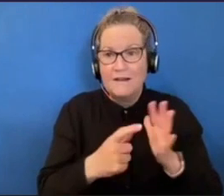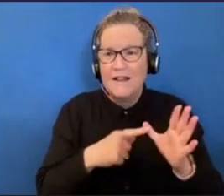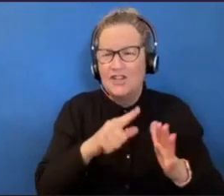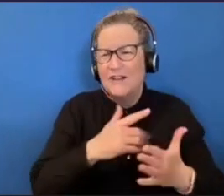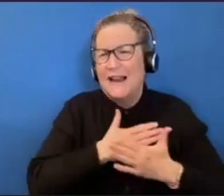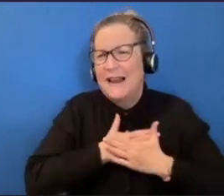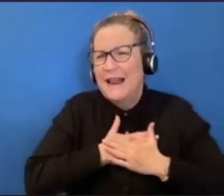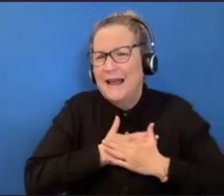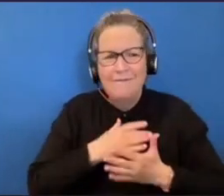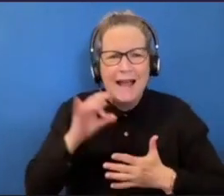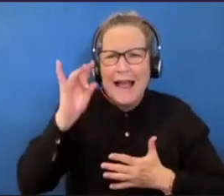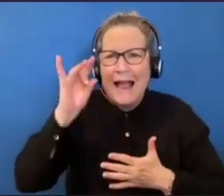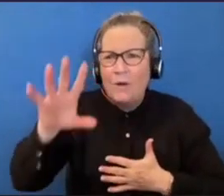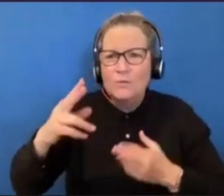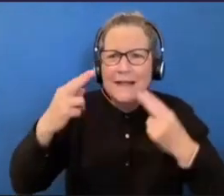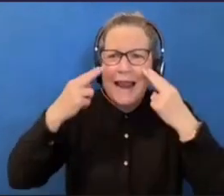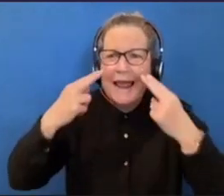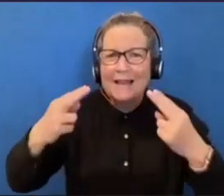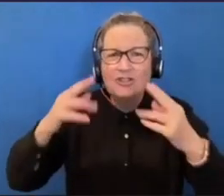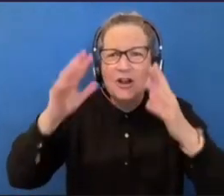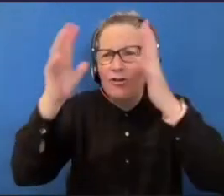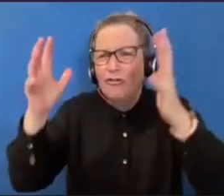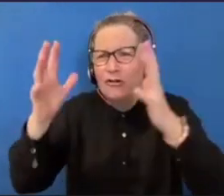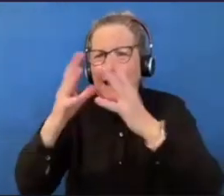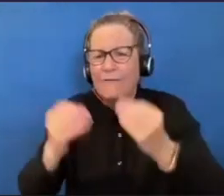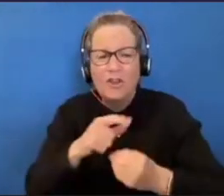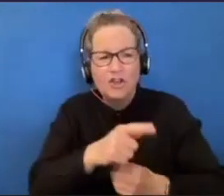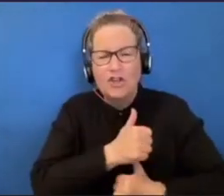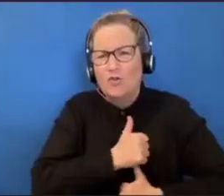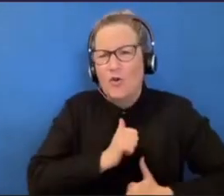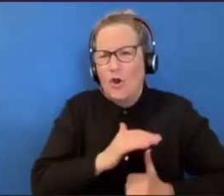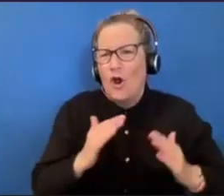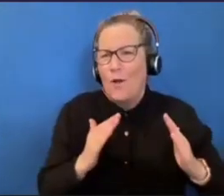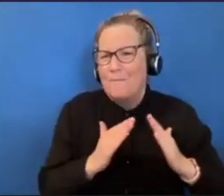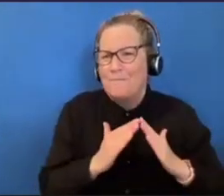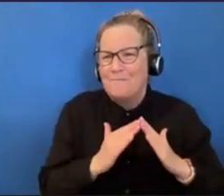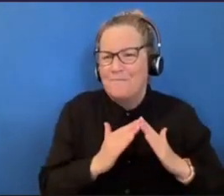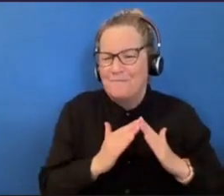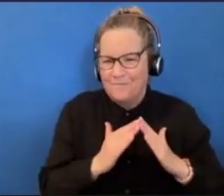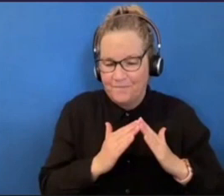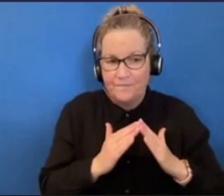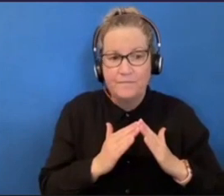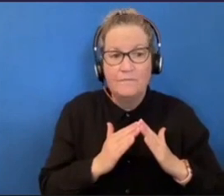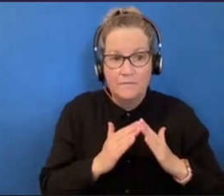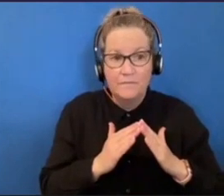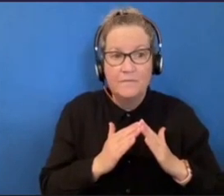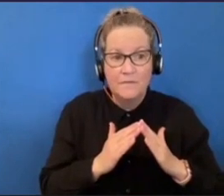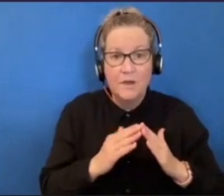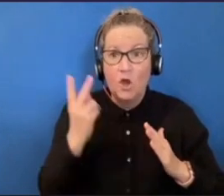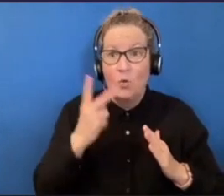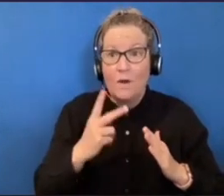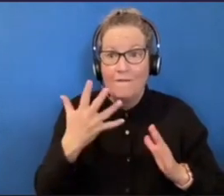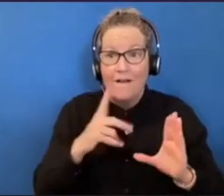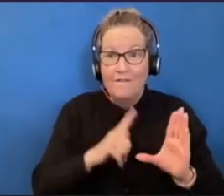is a genuine homebody who just enjoys her home so much. Also, 25 years ago, moving